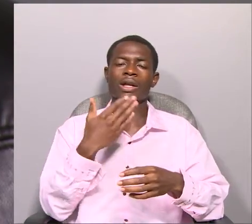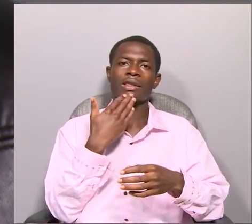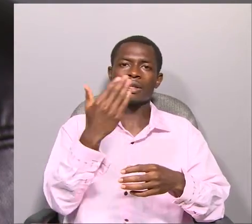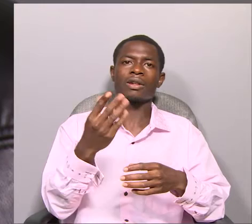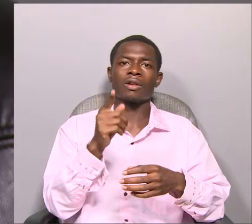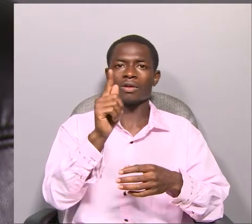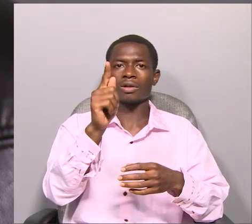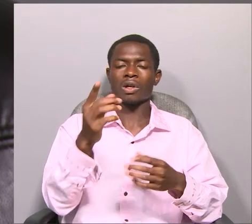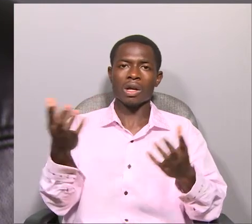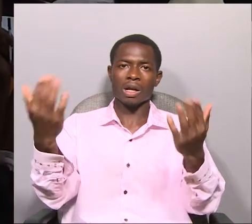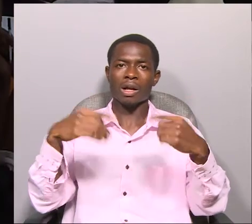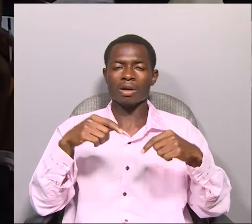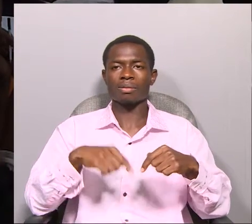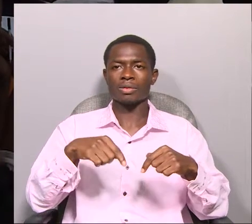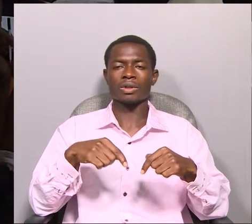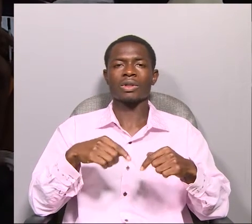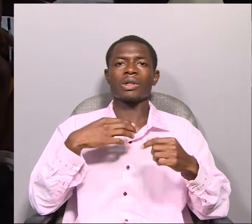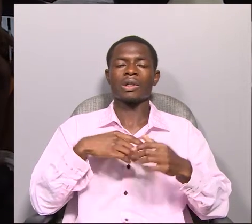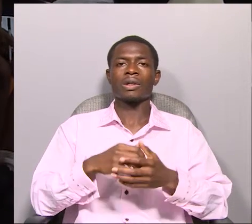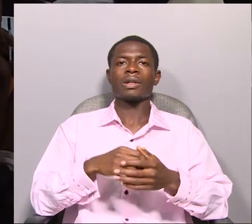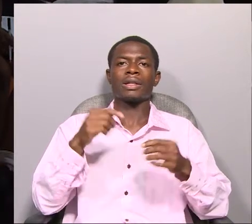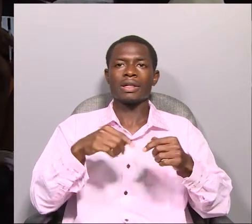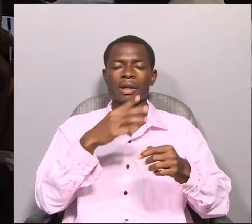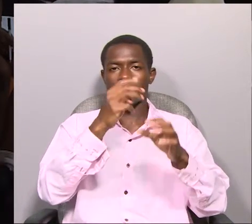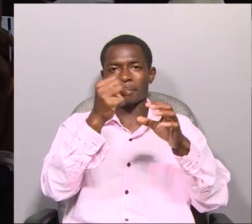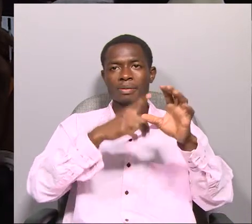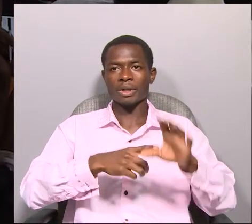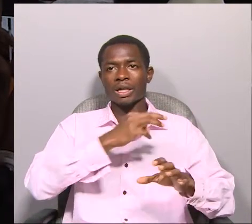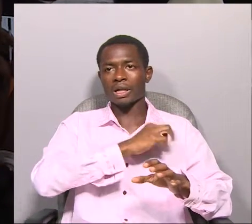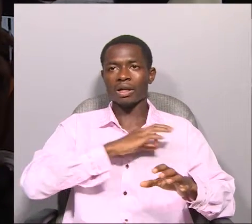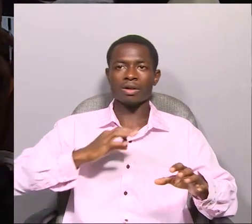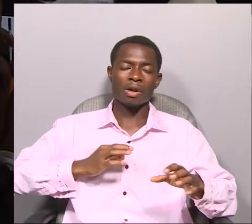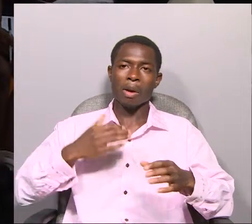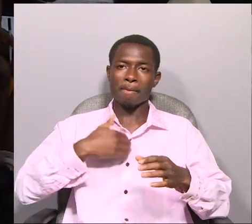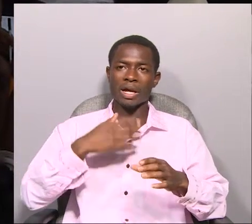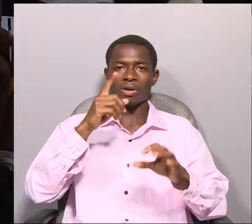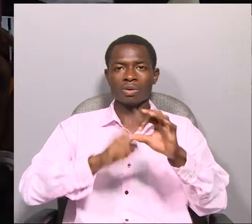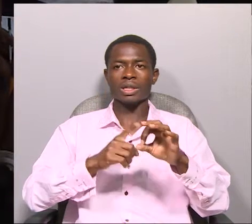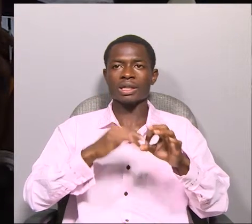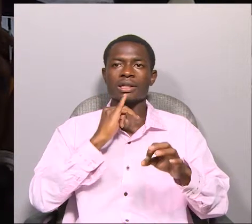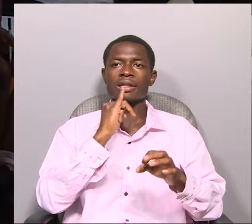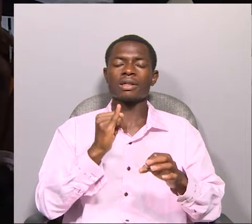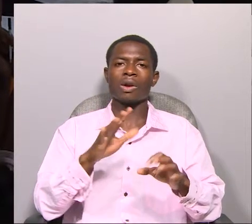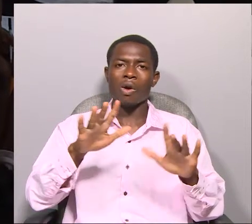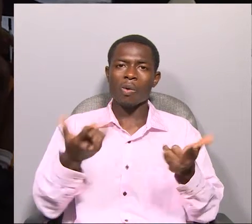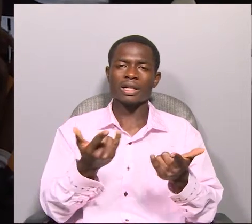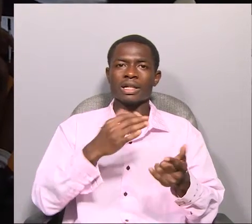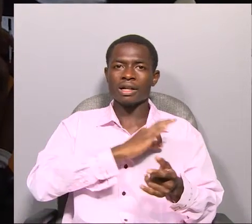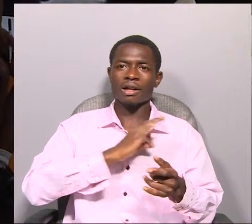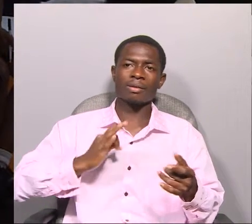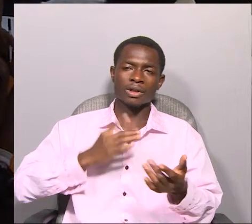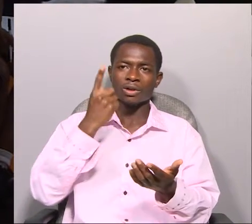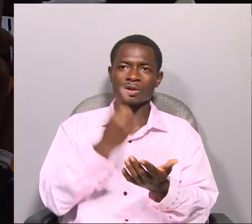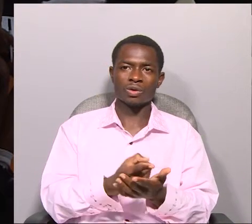ministry, but we want your contribution. Indeed. Yeah. I know my sister here has something she also wants to put to you, Minister. Thank you,